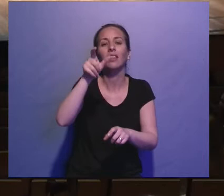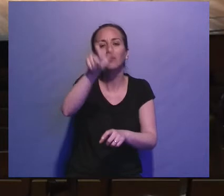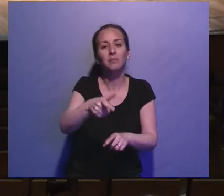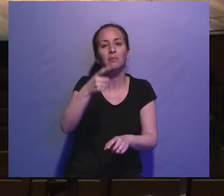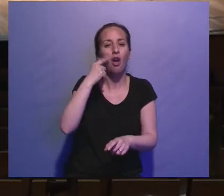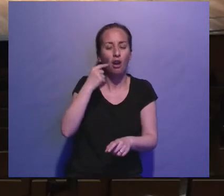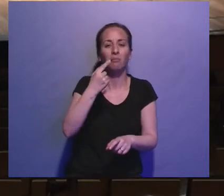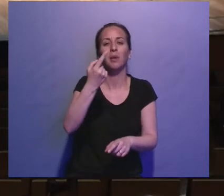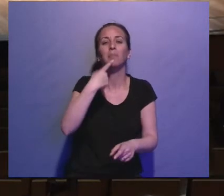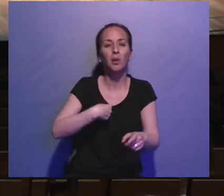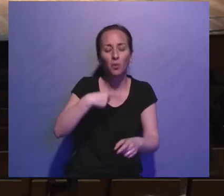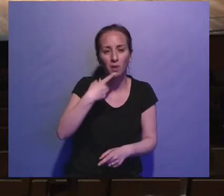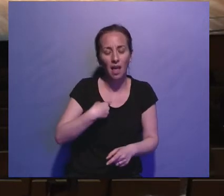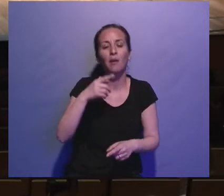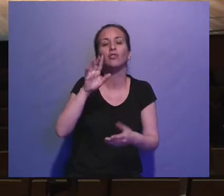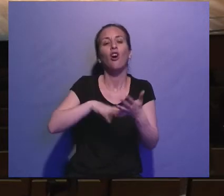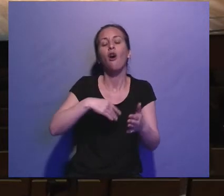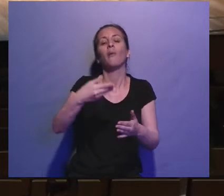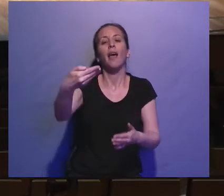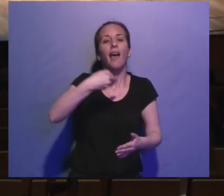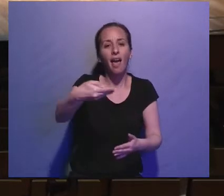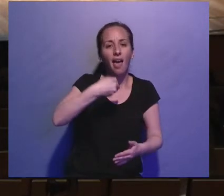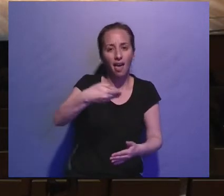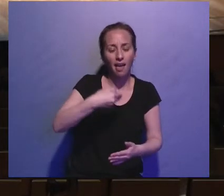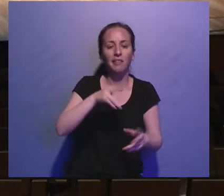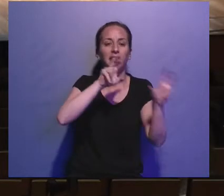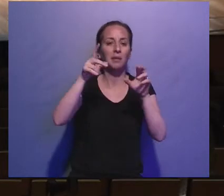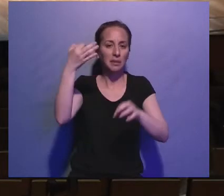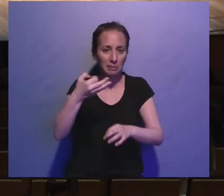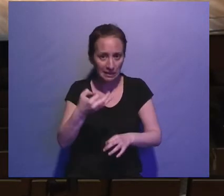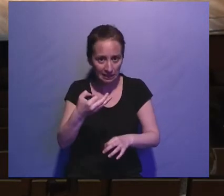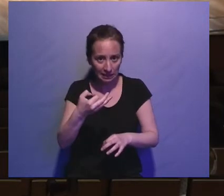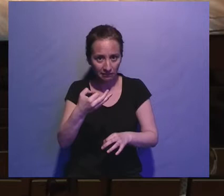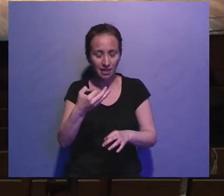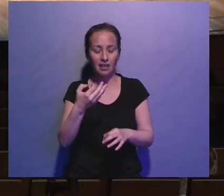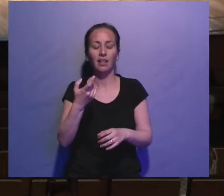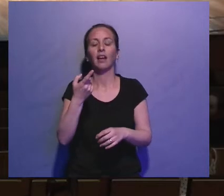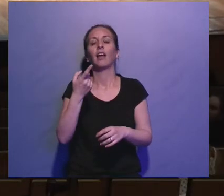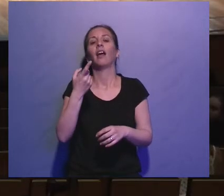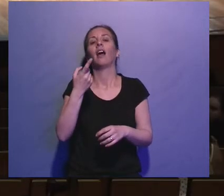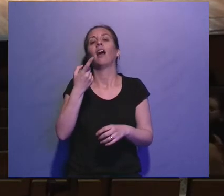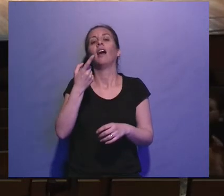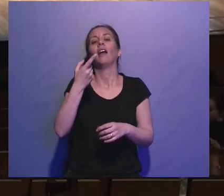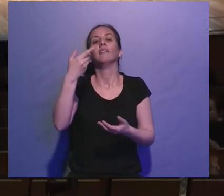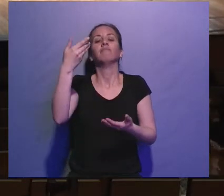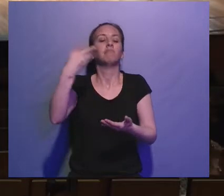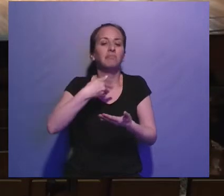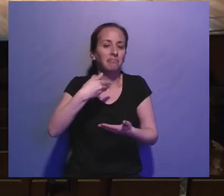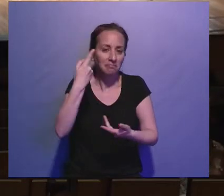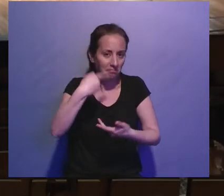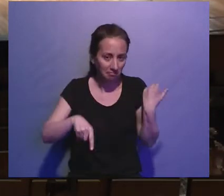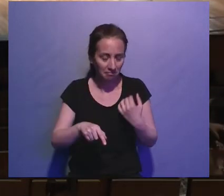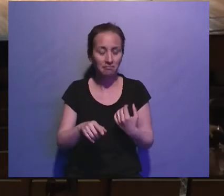in response to his comments about collective request on a specific